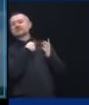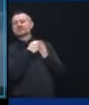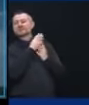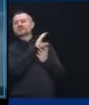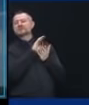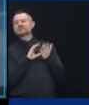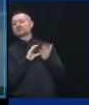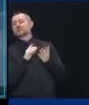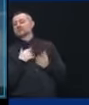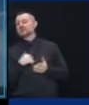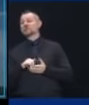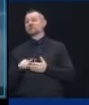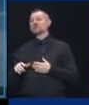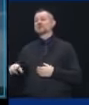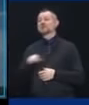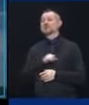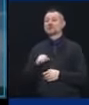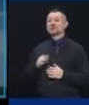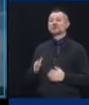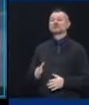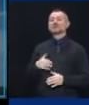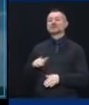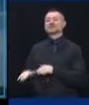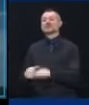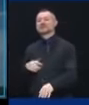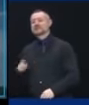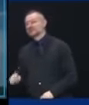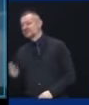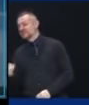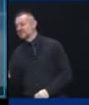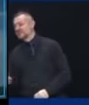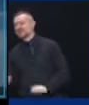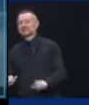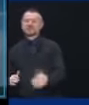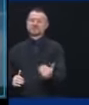delegation, senators, we need $15 billion.